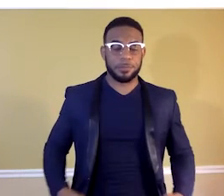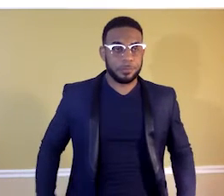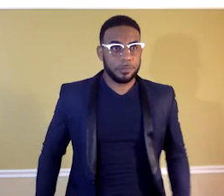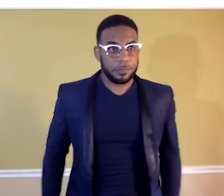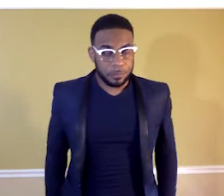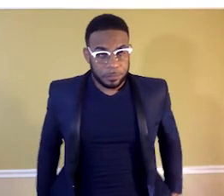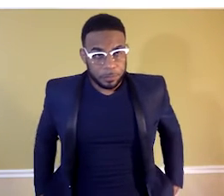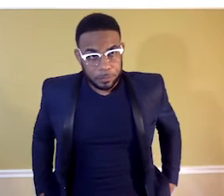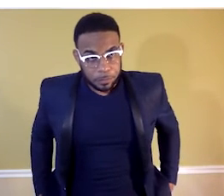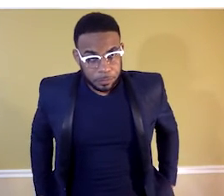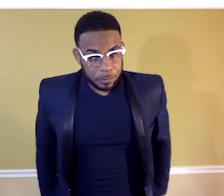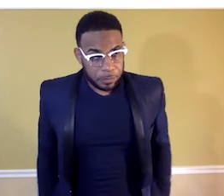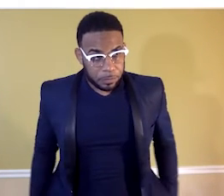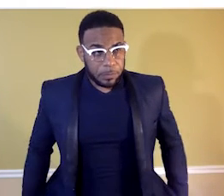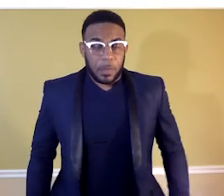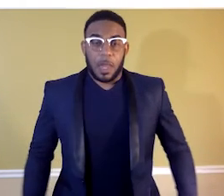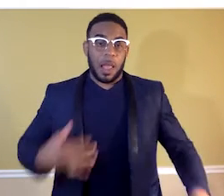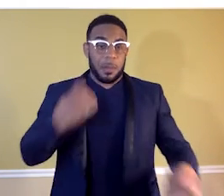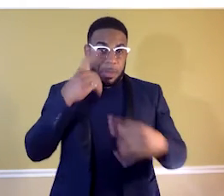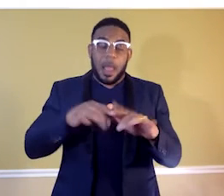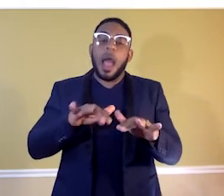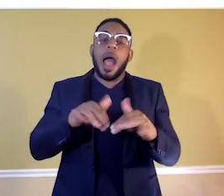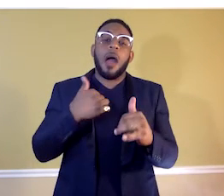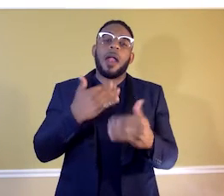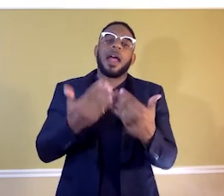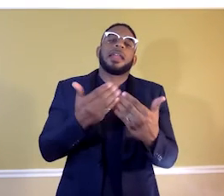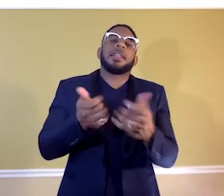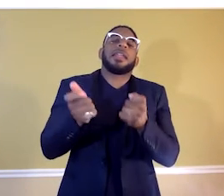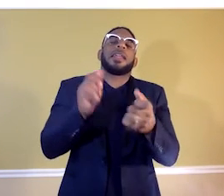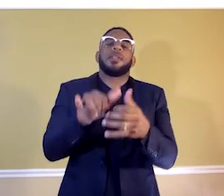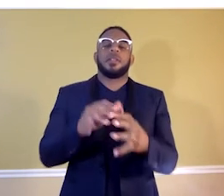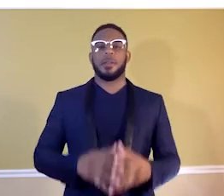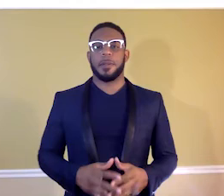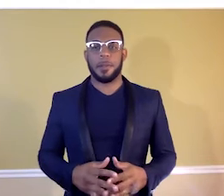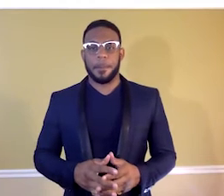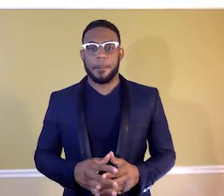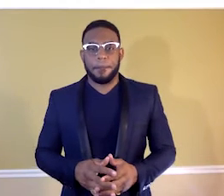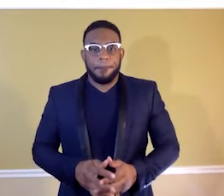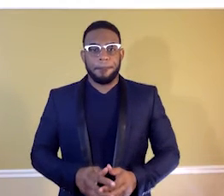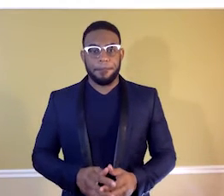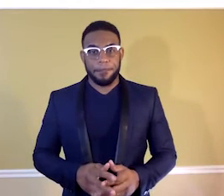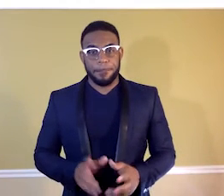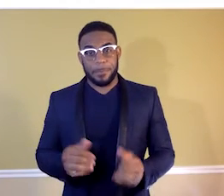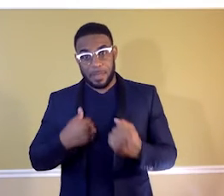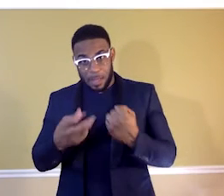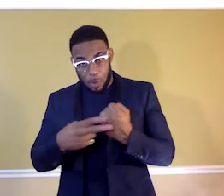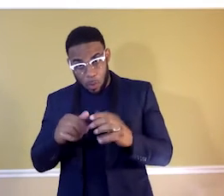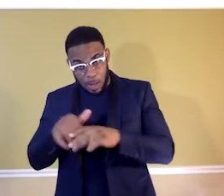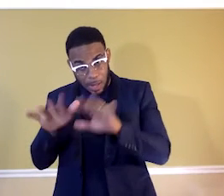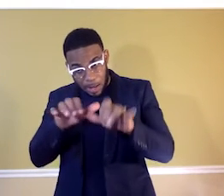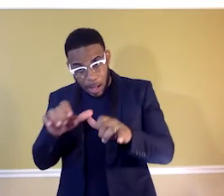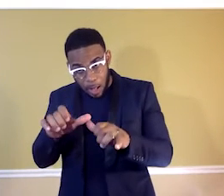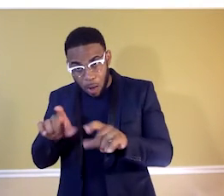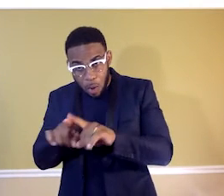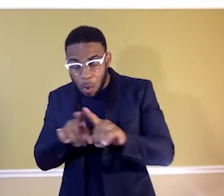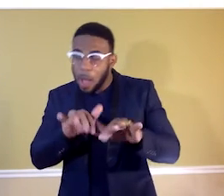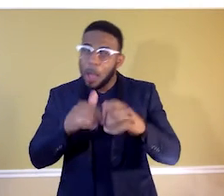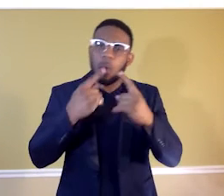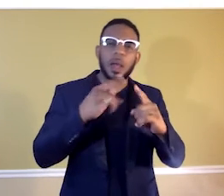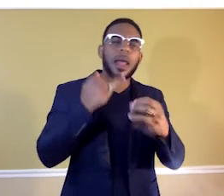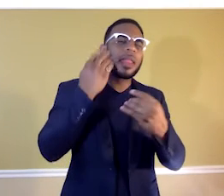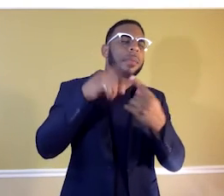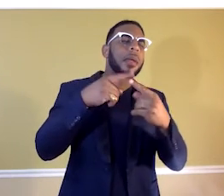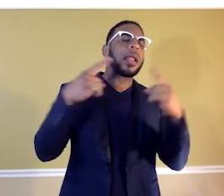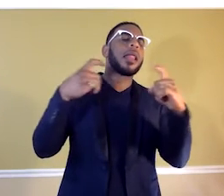So that's another thing I'm thinking about. How would I easily handle that? Can I store that in the cloud as well? How would that work? So got to think about